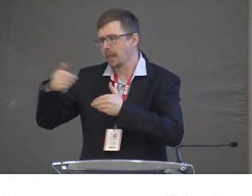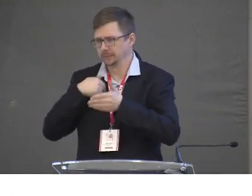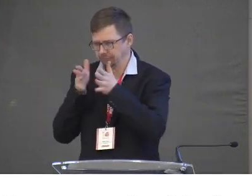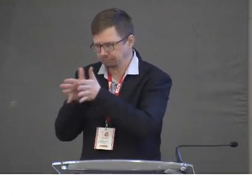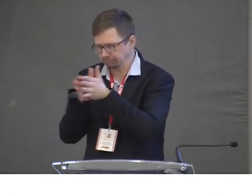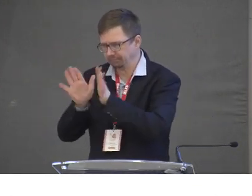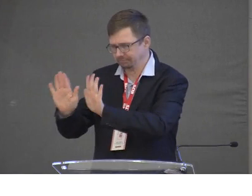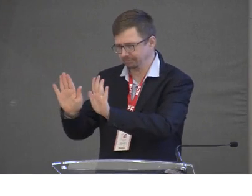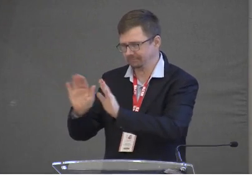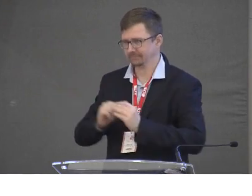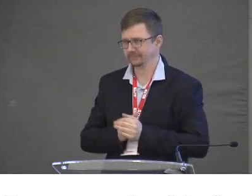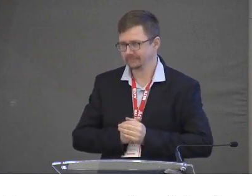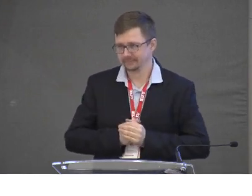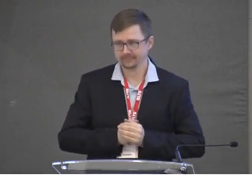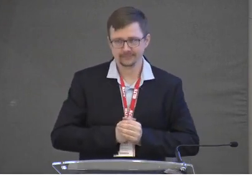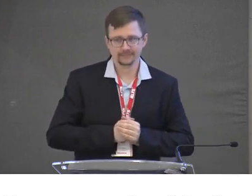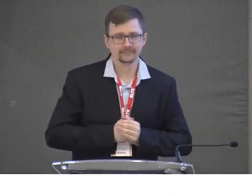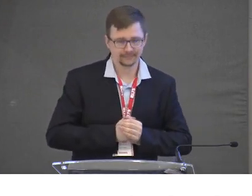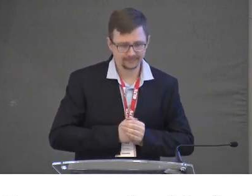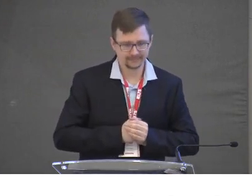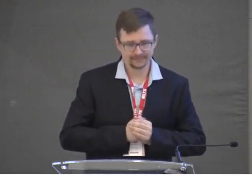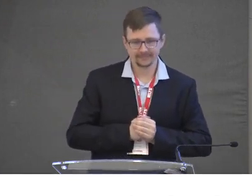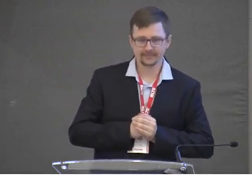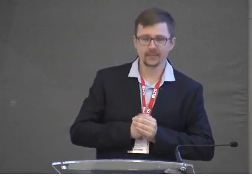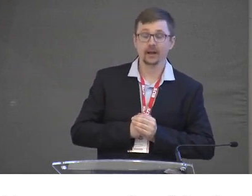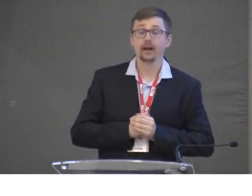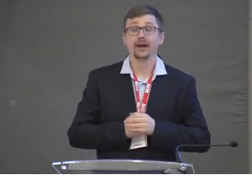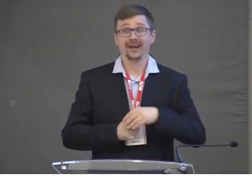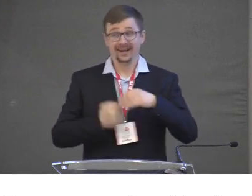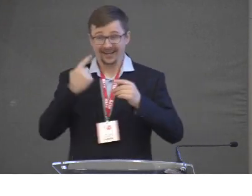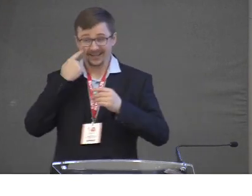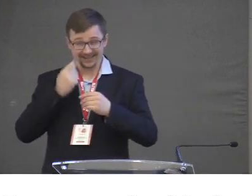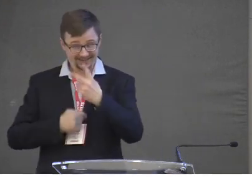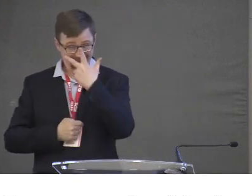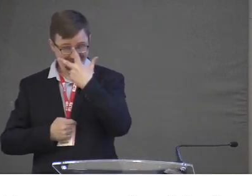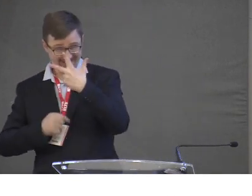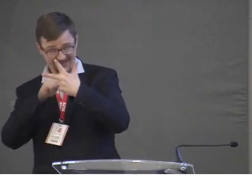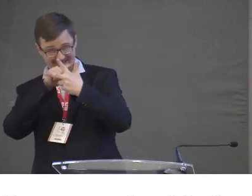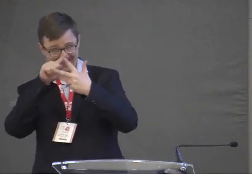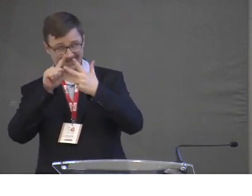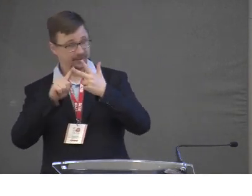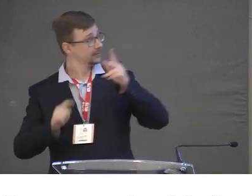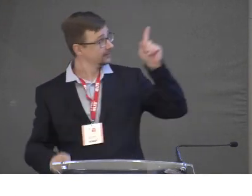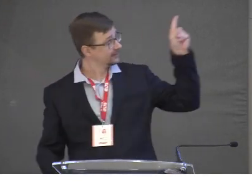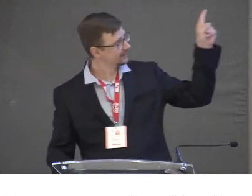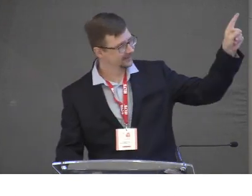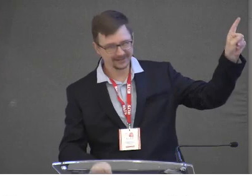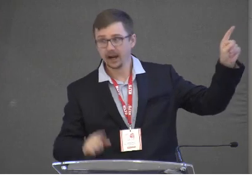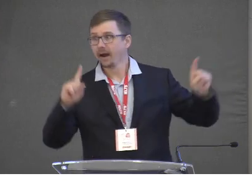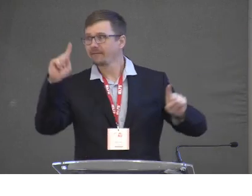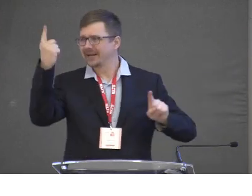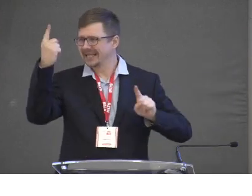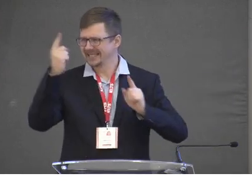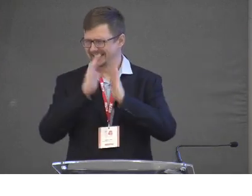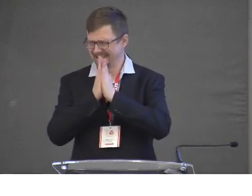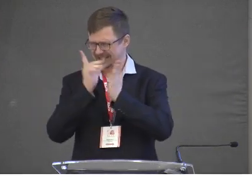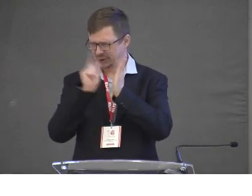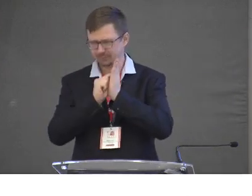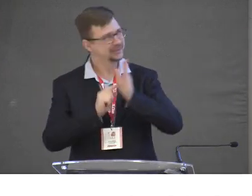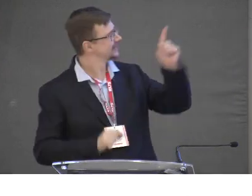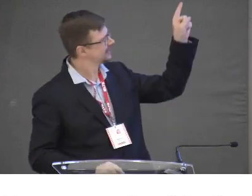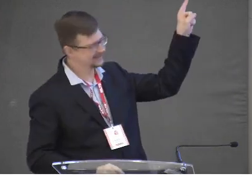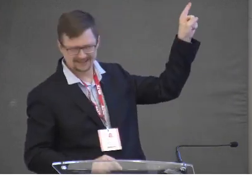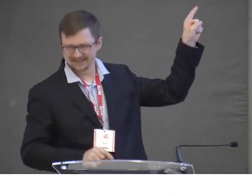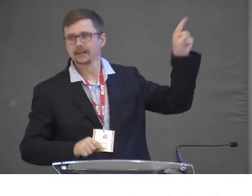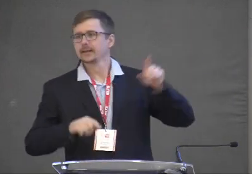and summaries will be translated, but I'll come back to that later on. Here are the 3 publications.